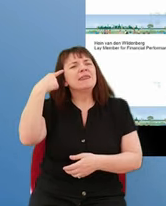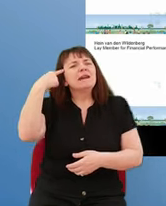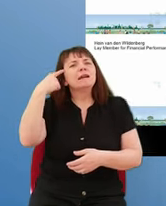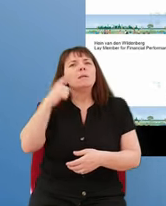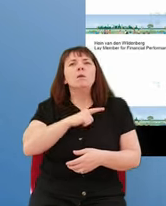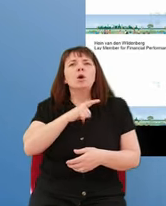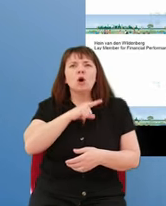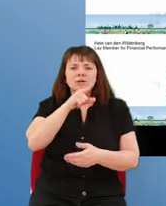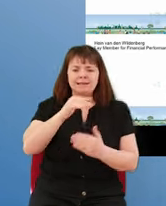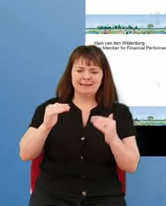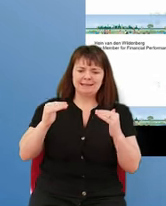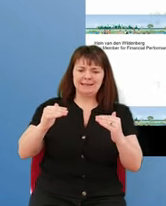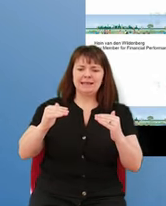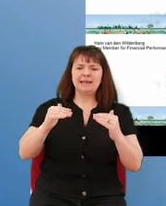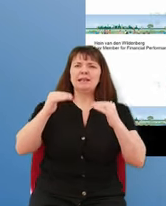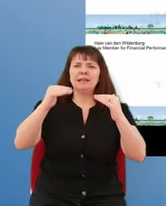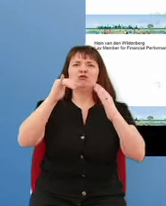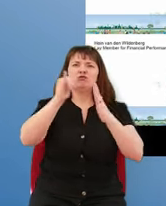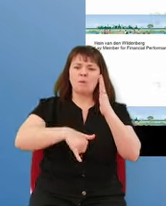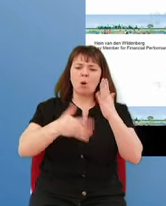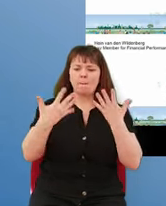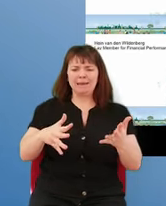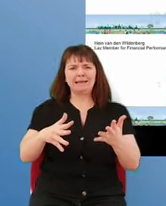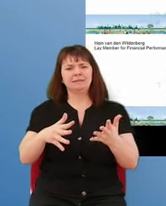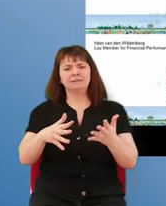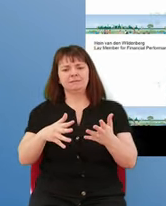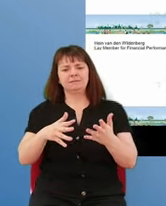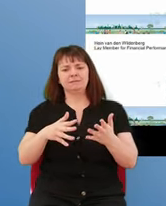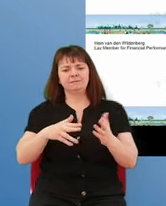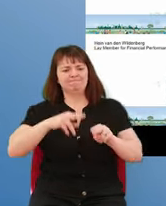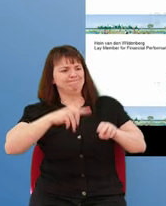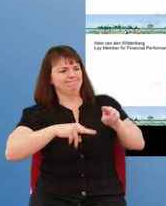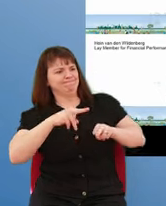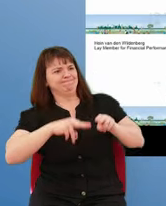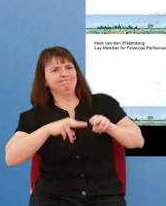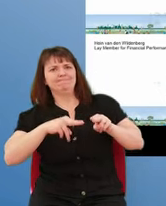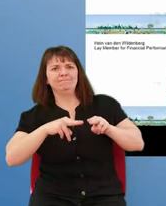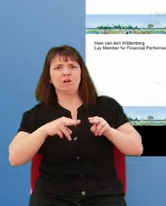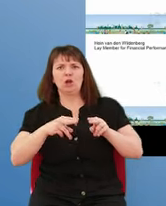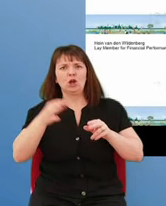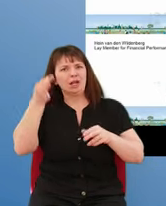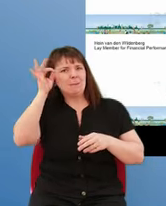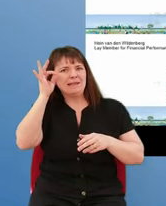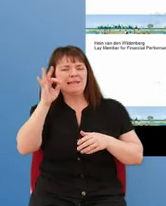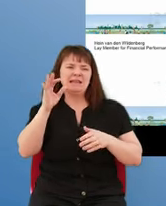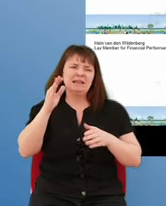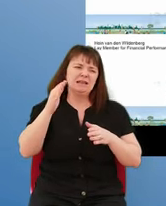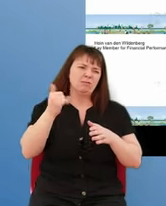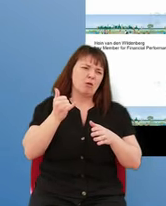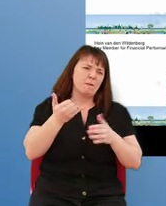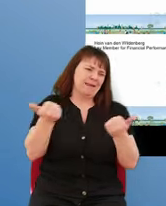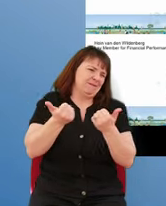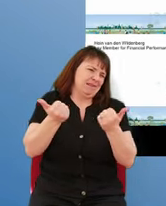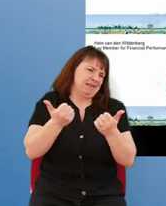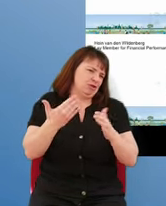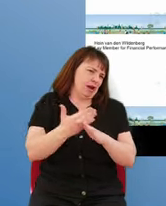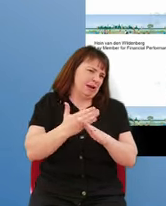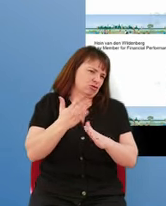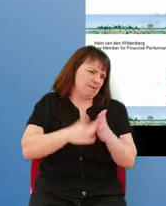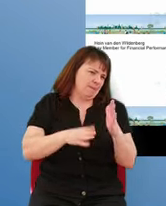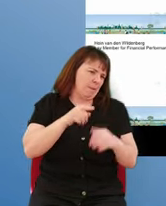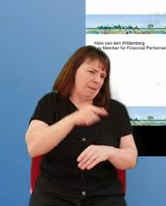off any actions on that one rather than duplicate their efforts. And I'm sure Shep has